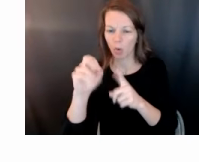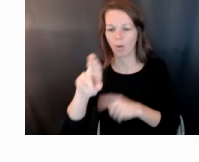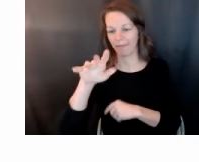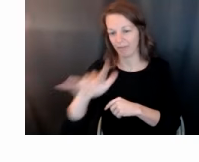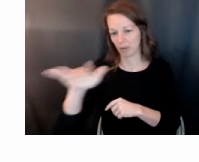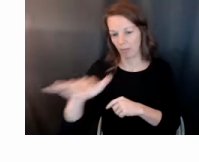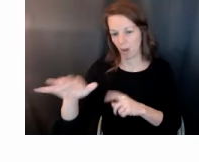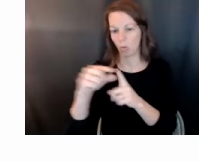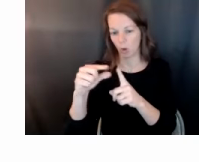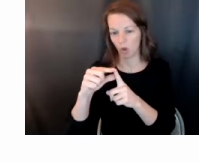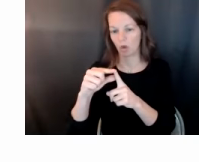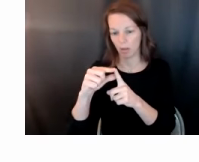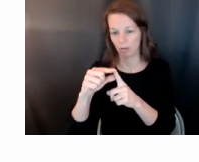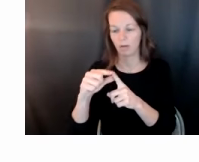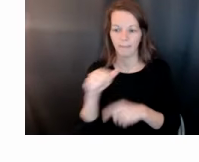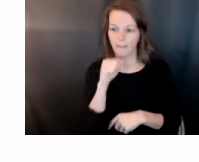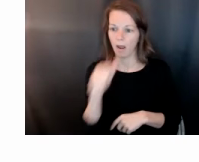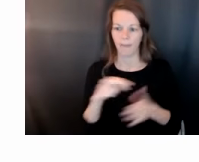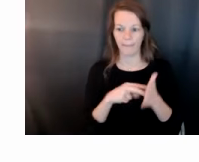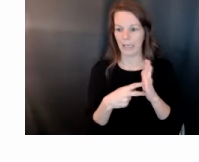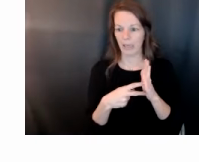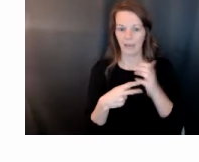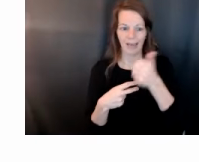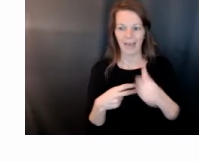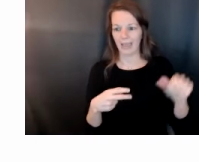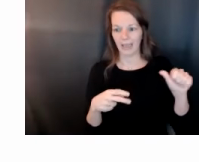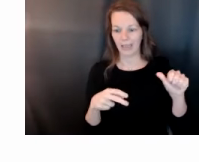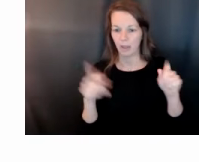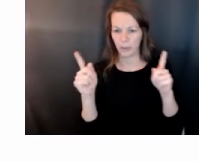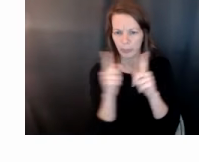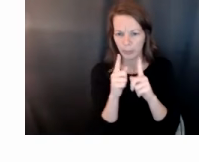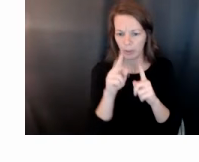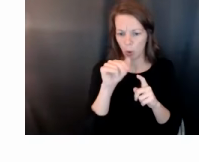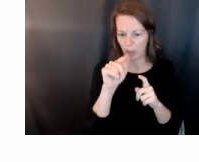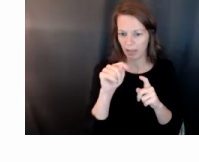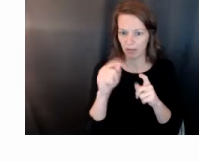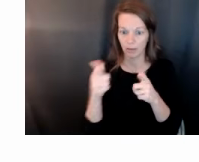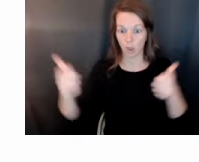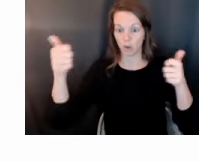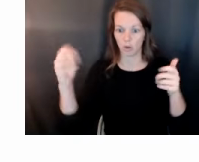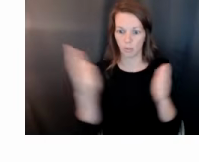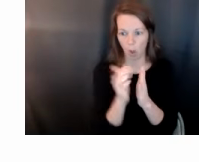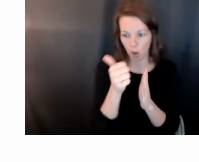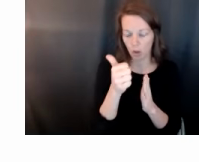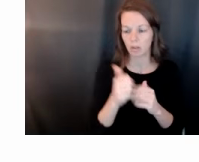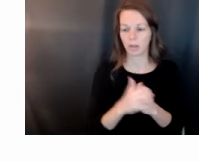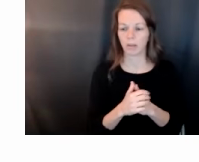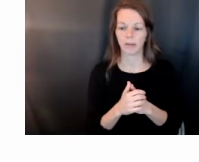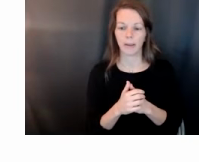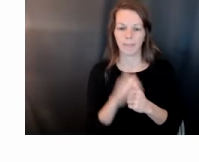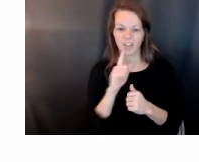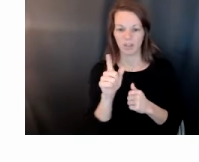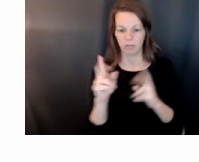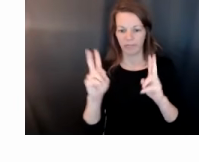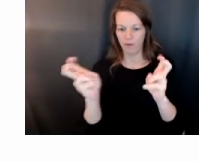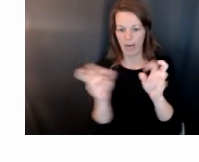fingerspelled word level reduction. So I'm not talking about any unit that's smaller or larger than this. So for example, reduction at the phrasal level.